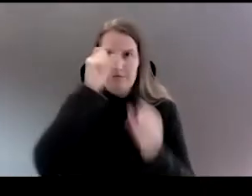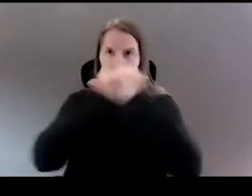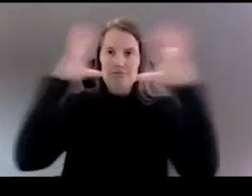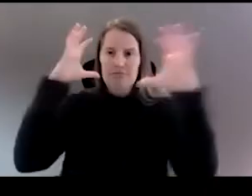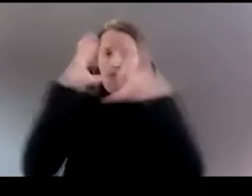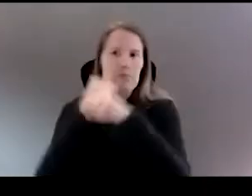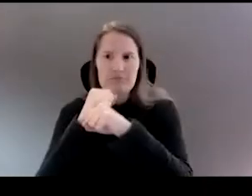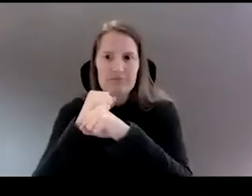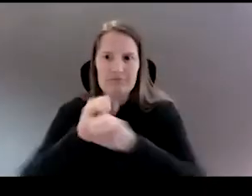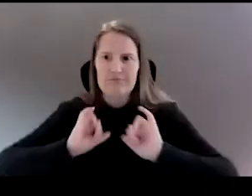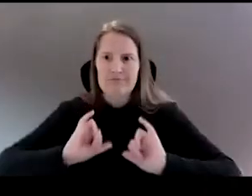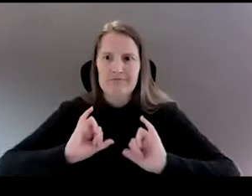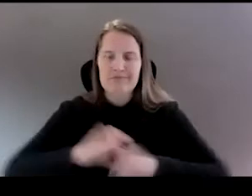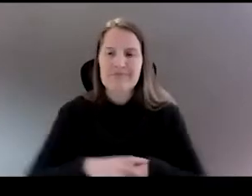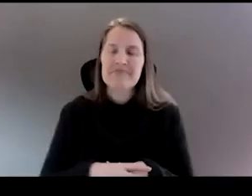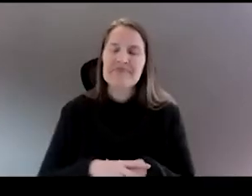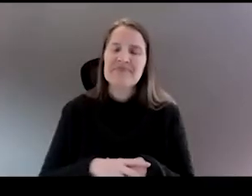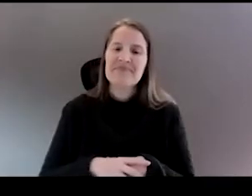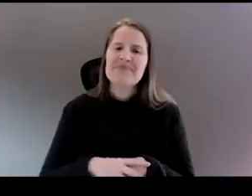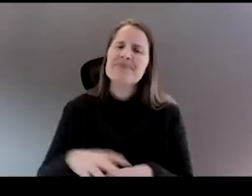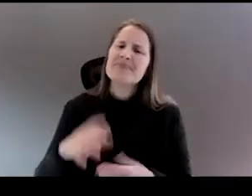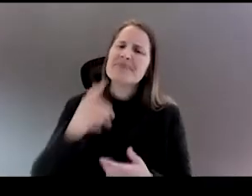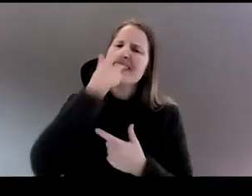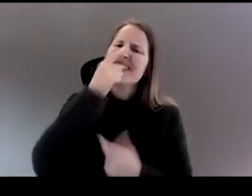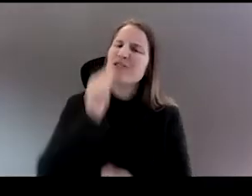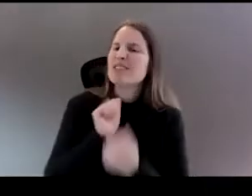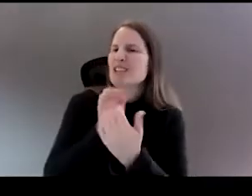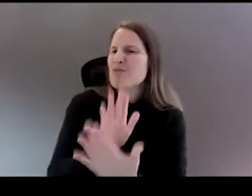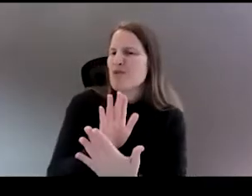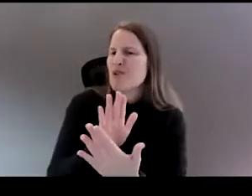kind of an interesting approach, at least in my experience.